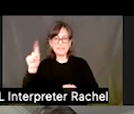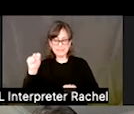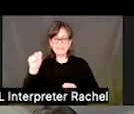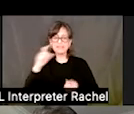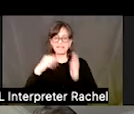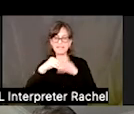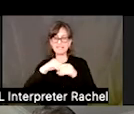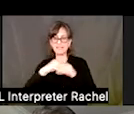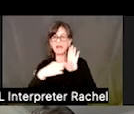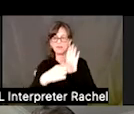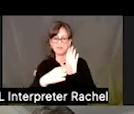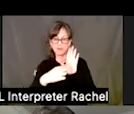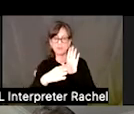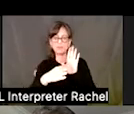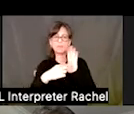slide, please.